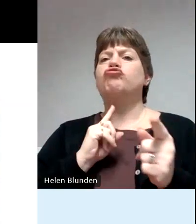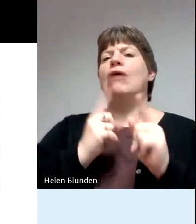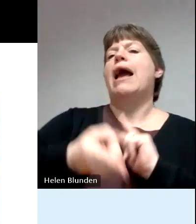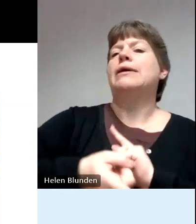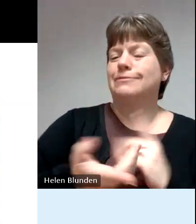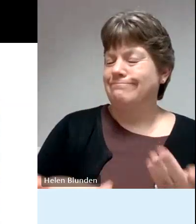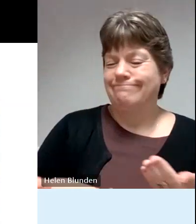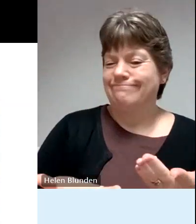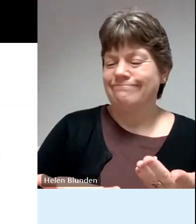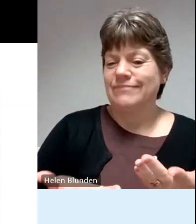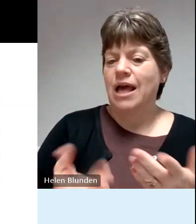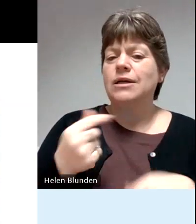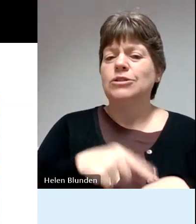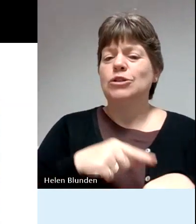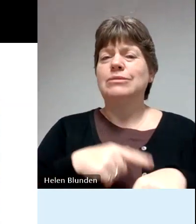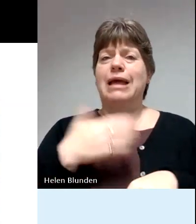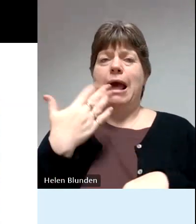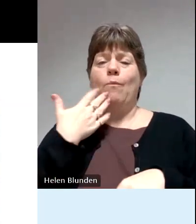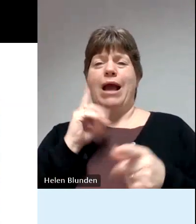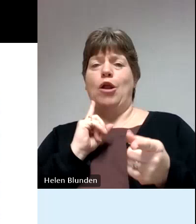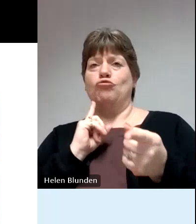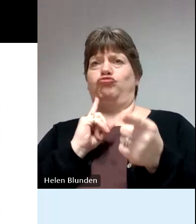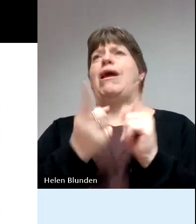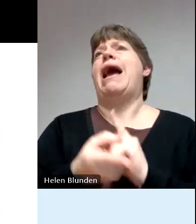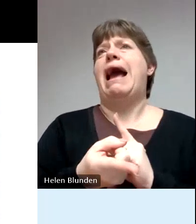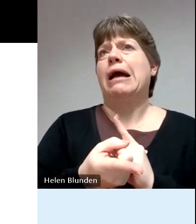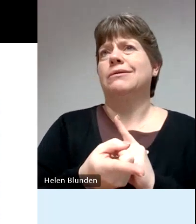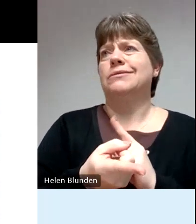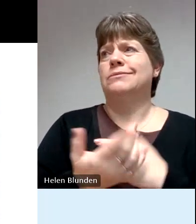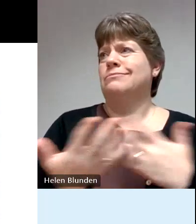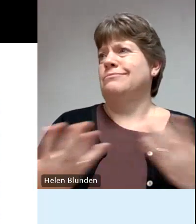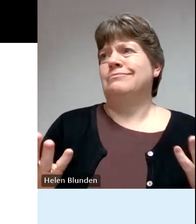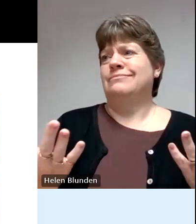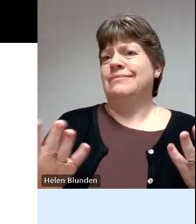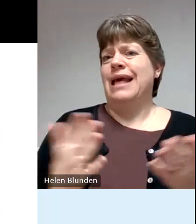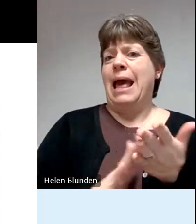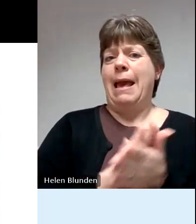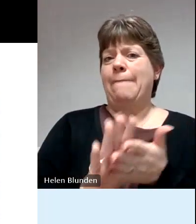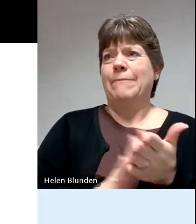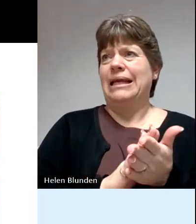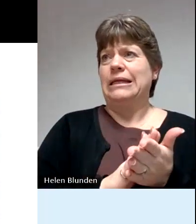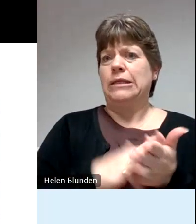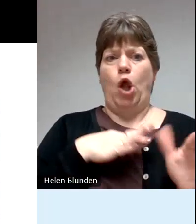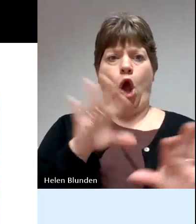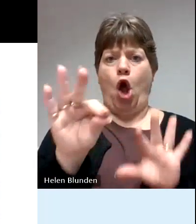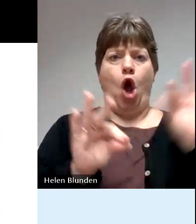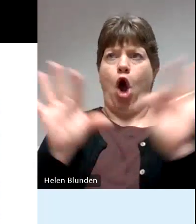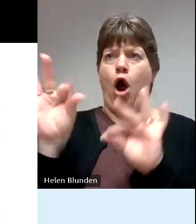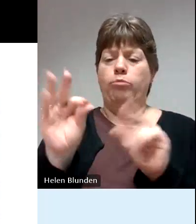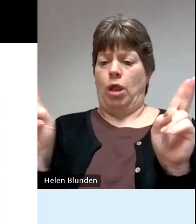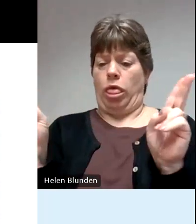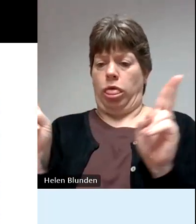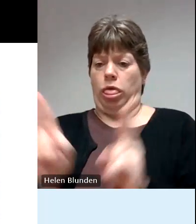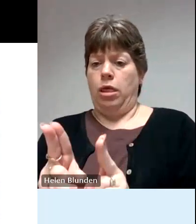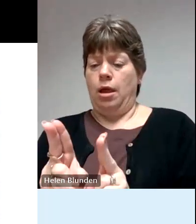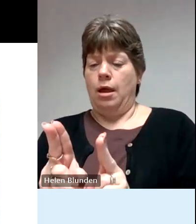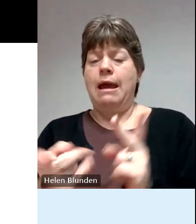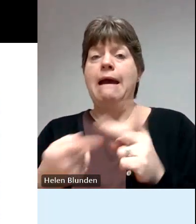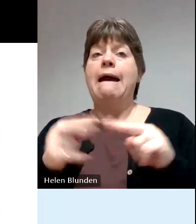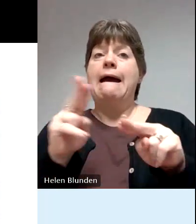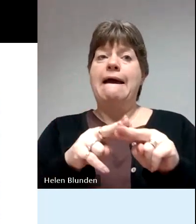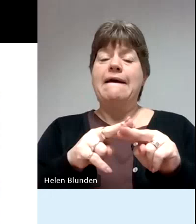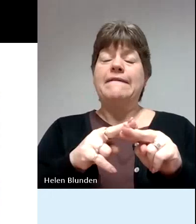where sometimes when you leave things to be done reactively, it means that your options are far fewer than if